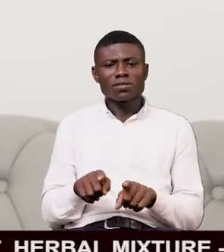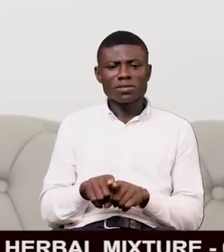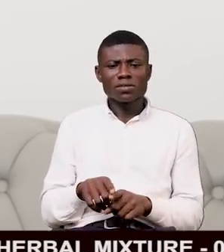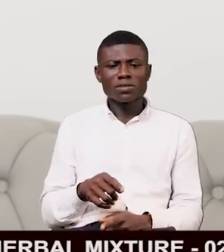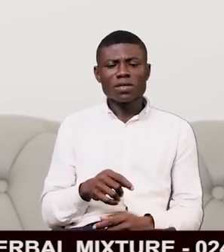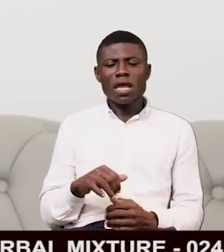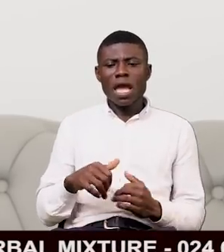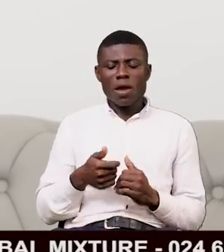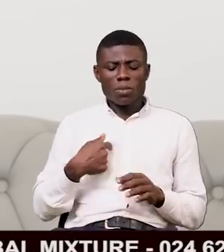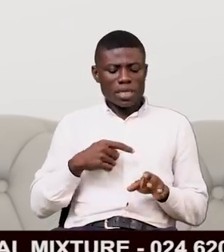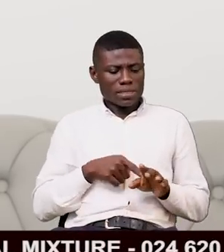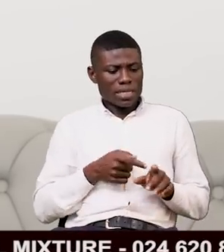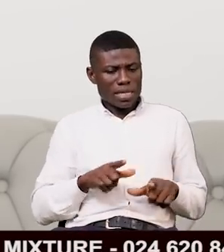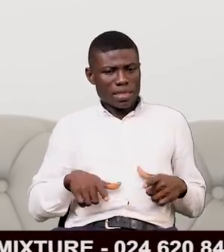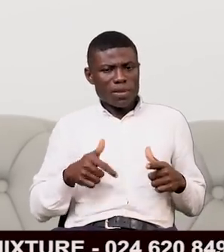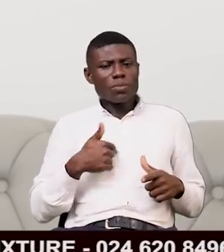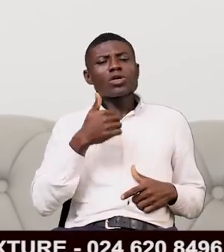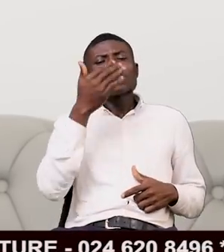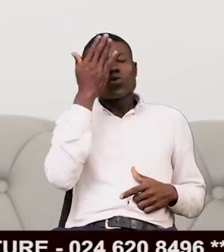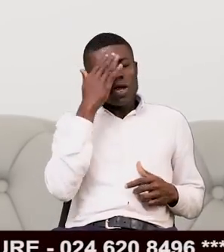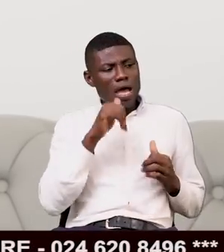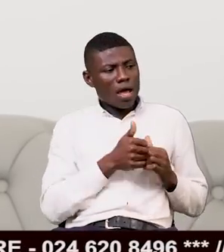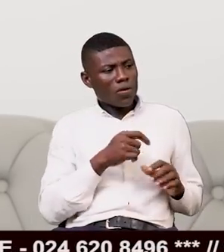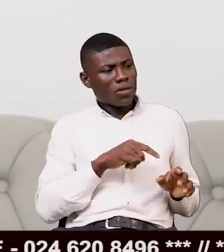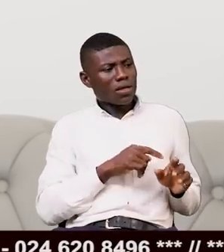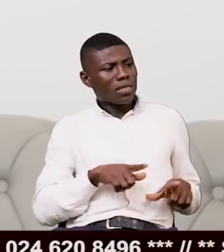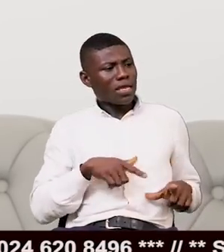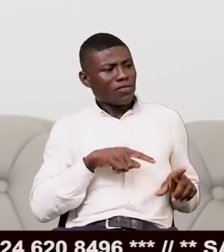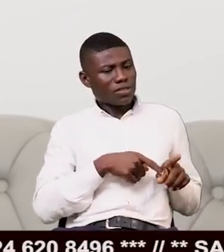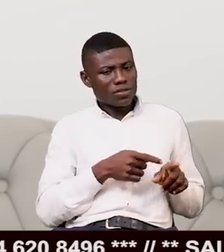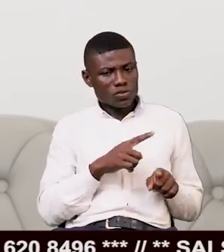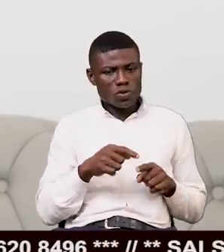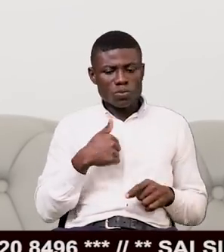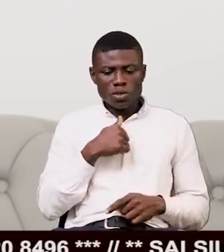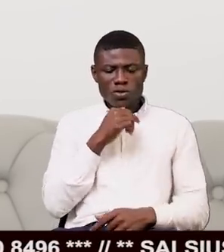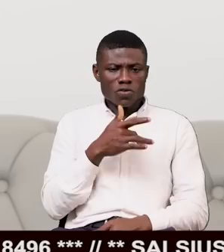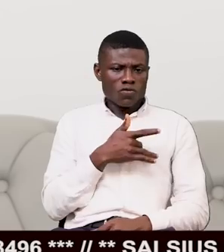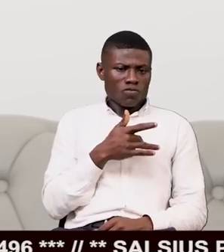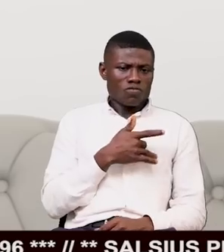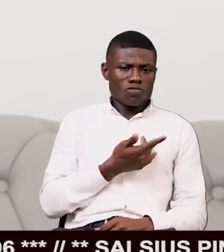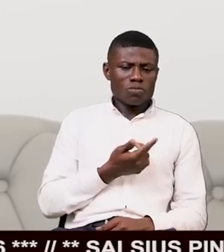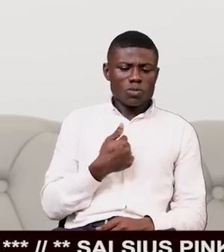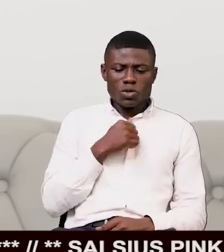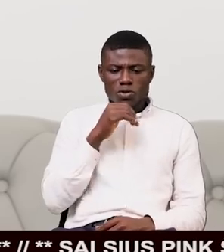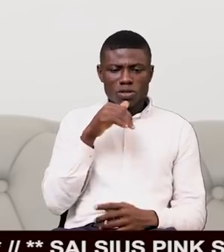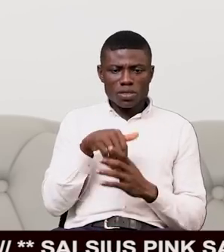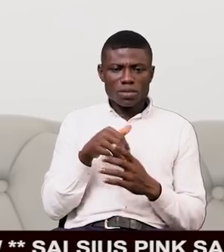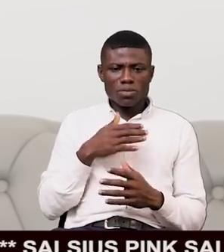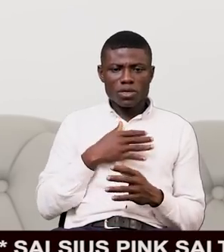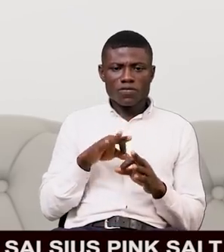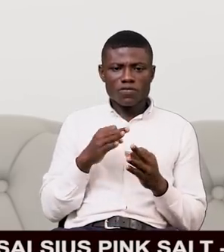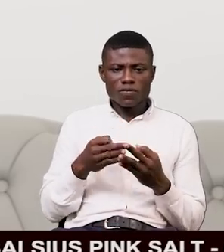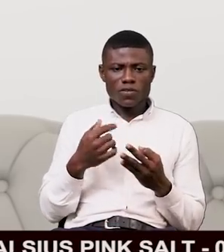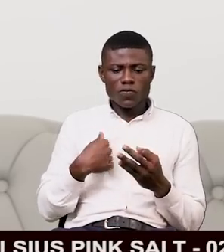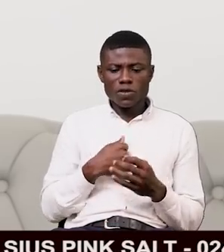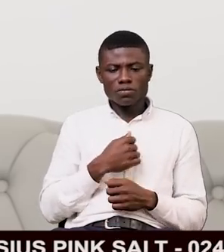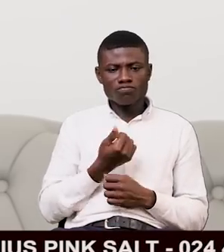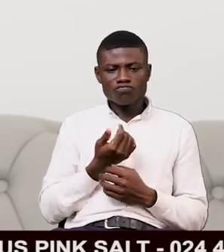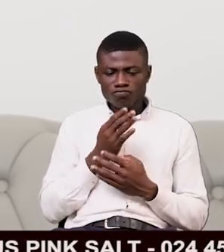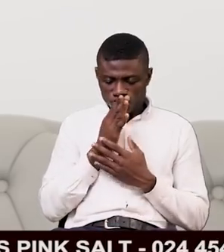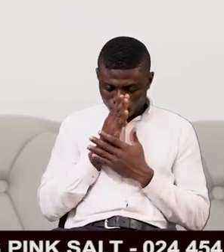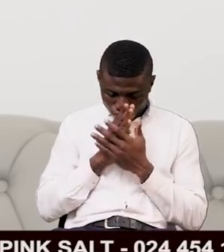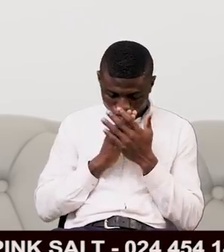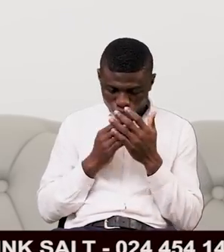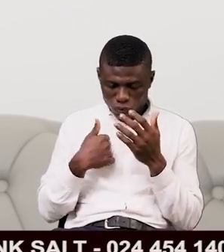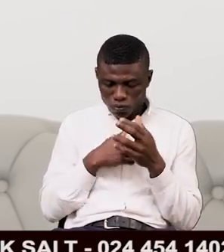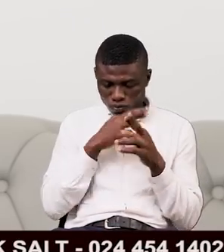bia me free ba no I know where I am coming from nti dwe ani ahantan e bi ni mabusuim ye bre ye ho ase